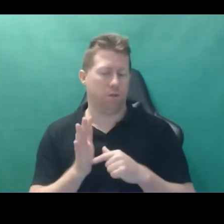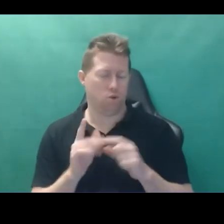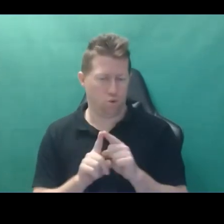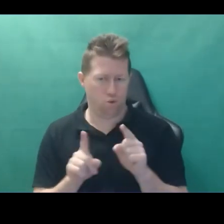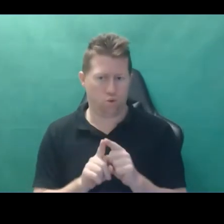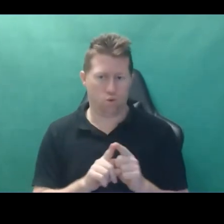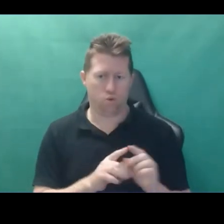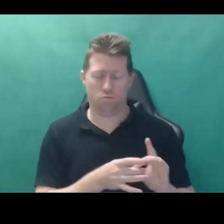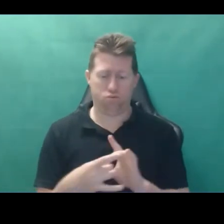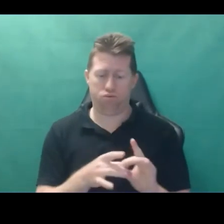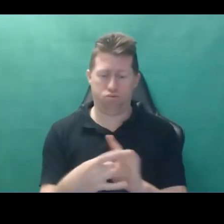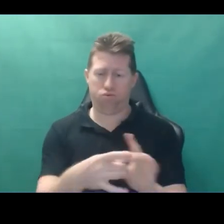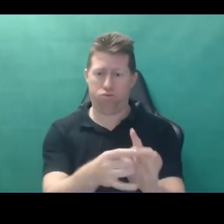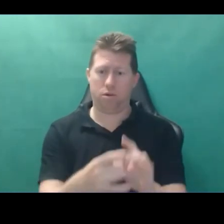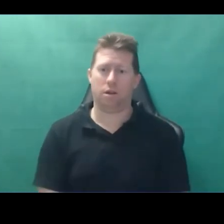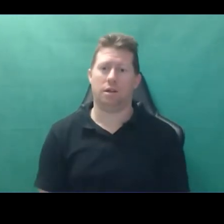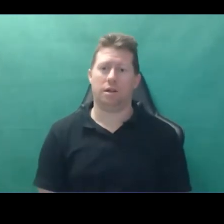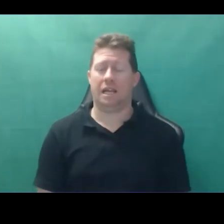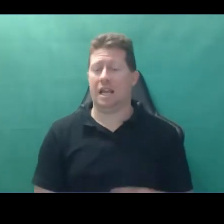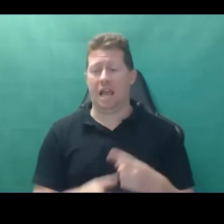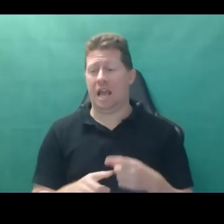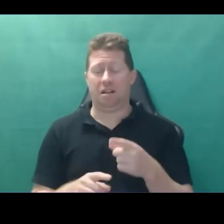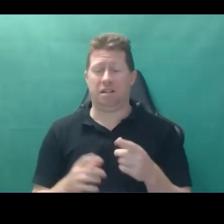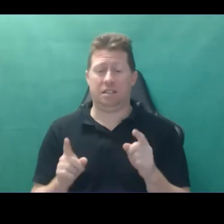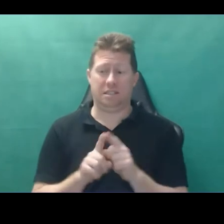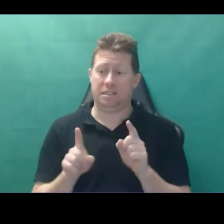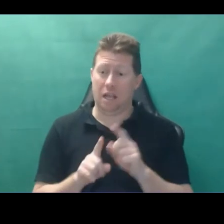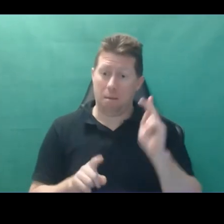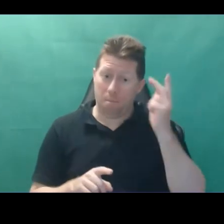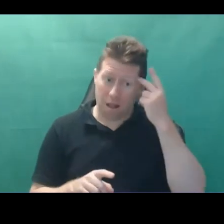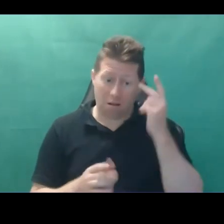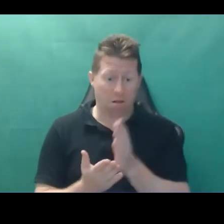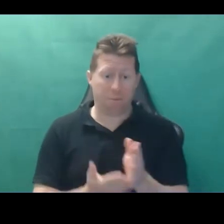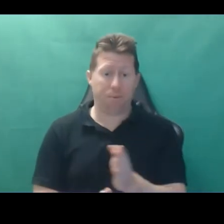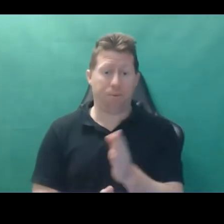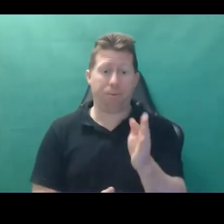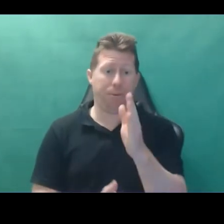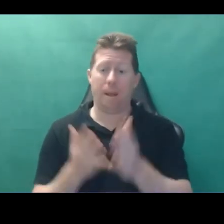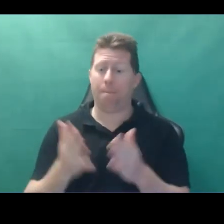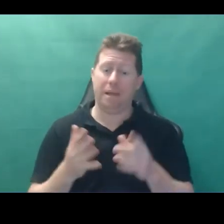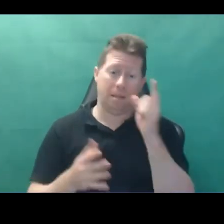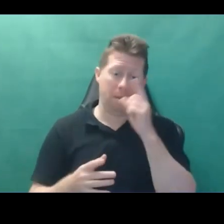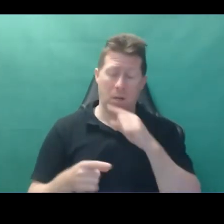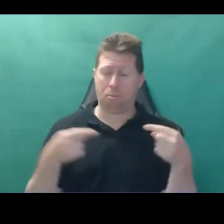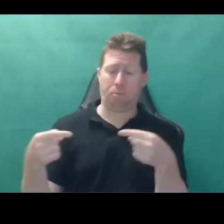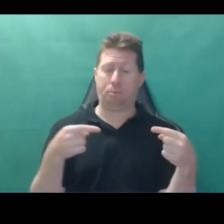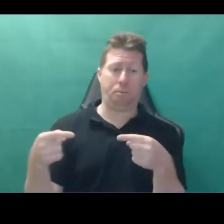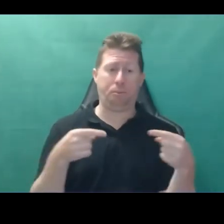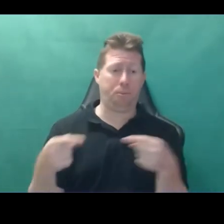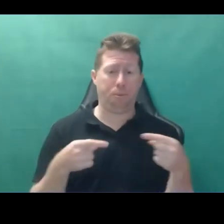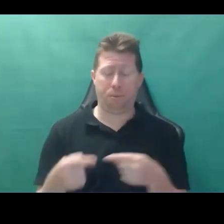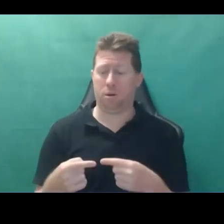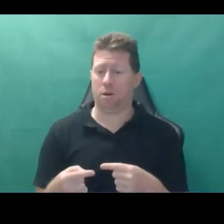And it's gone the way of all political movements. It has naturally polarized. I might talk about